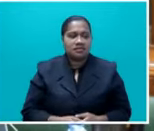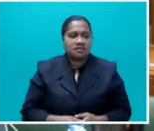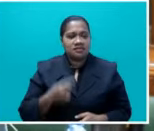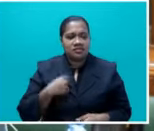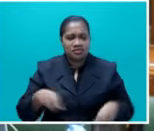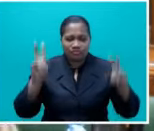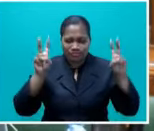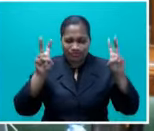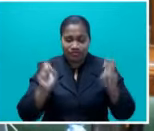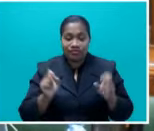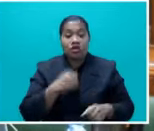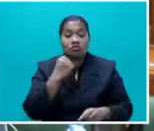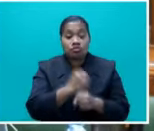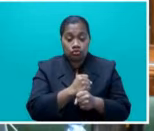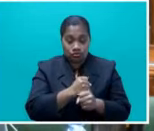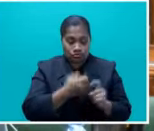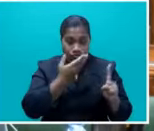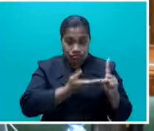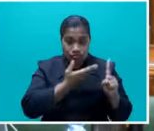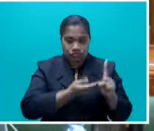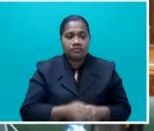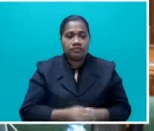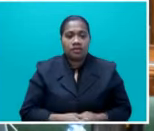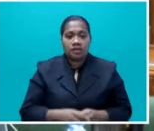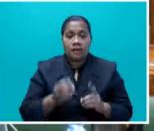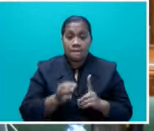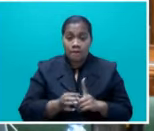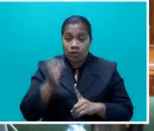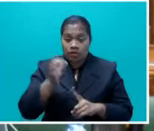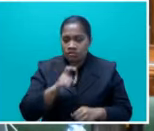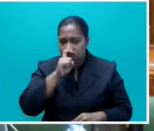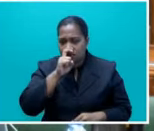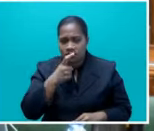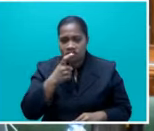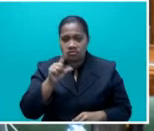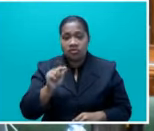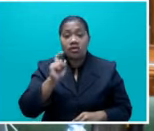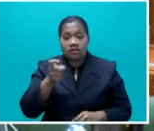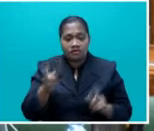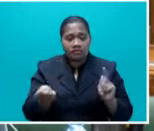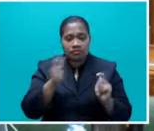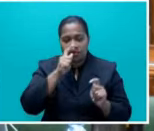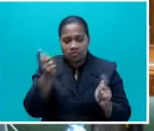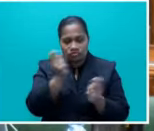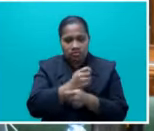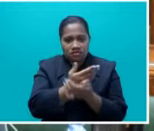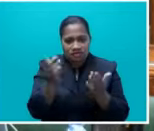Bernard Shaw: "Progress is impossible without change. People who cannot change their mind cannot change